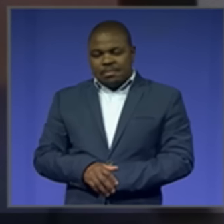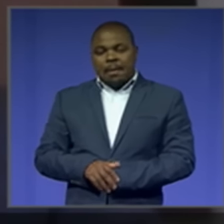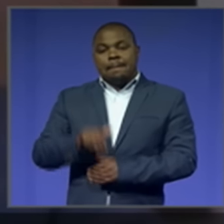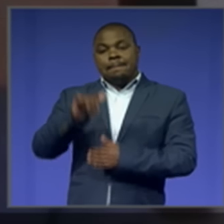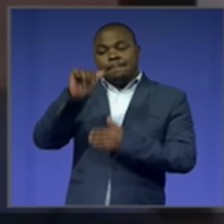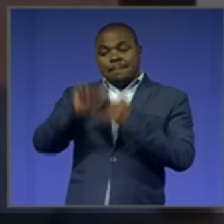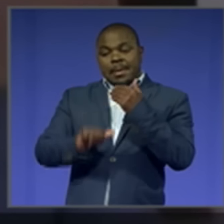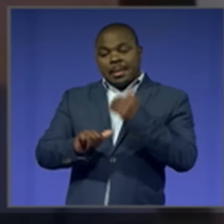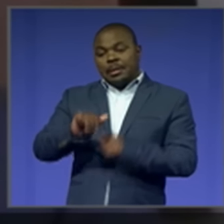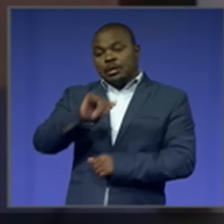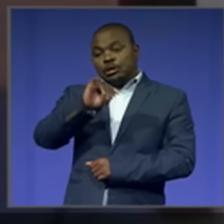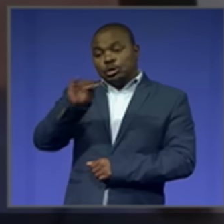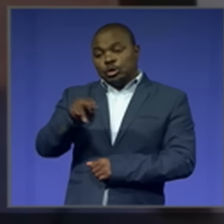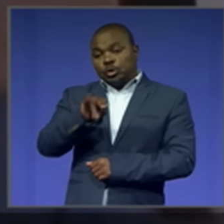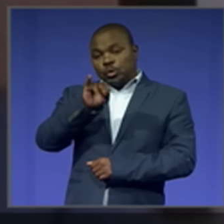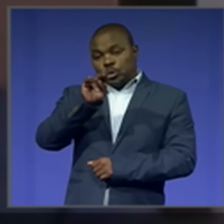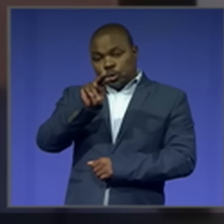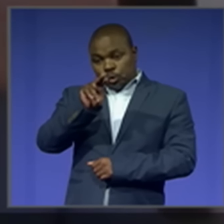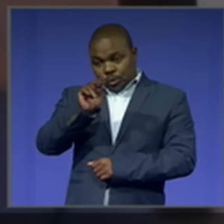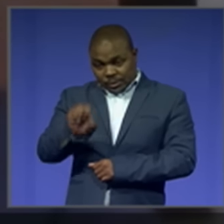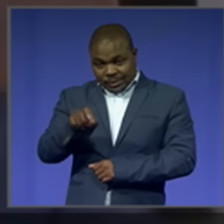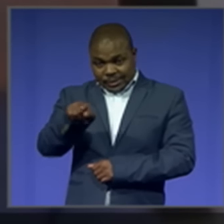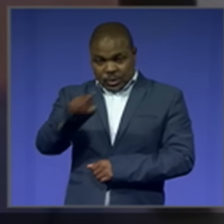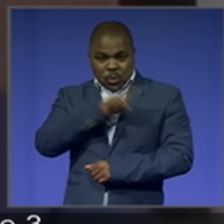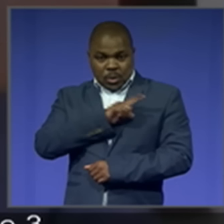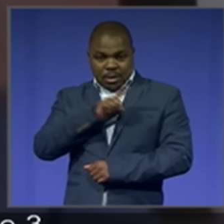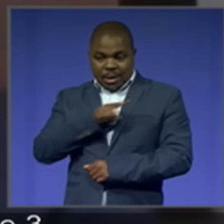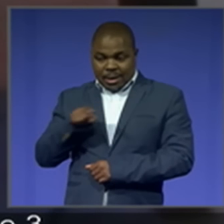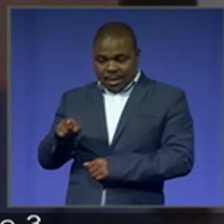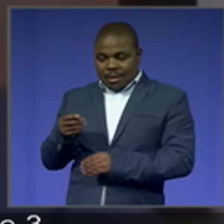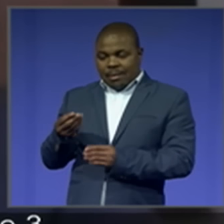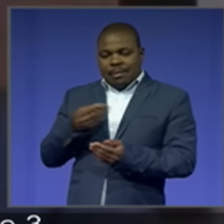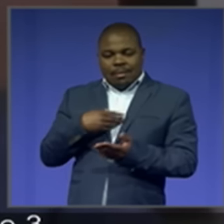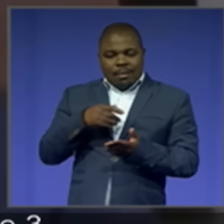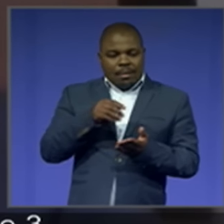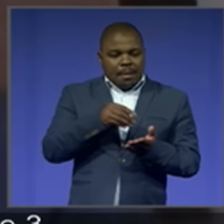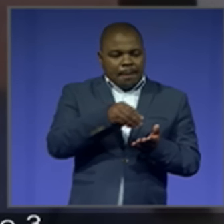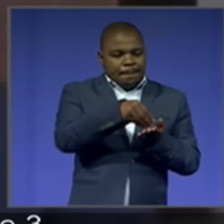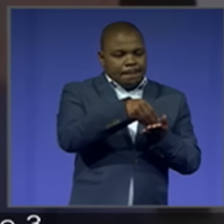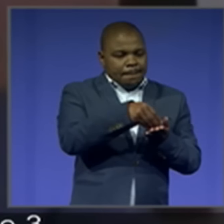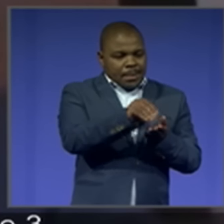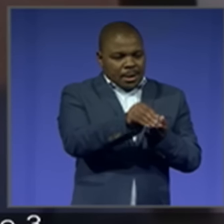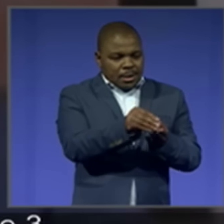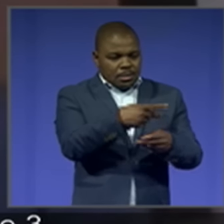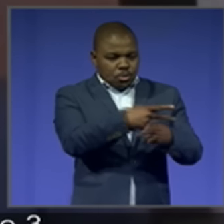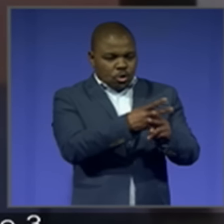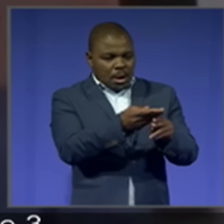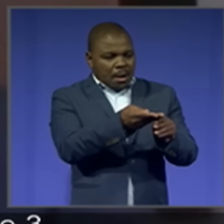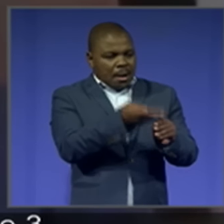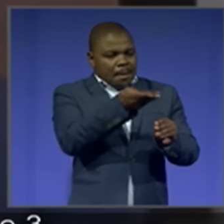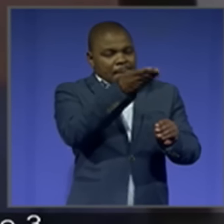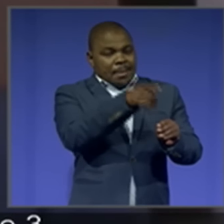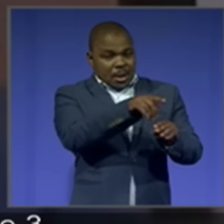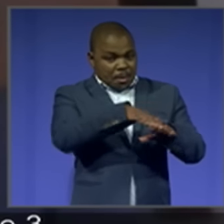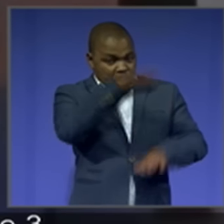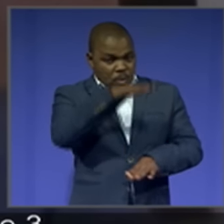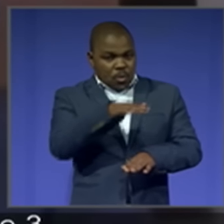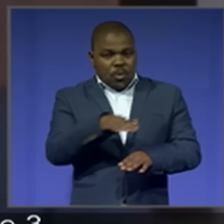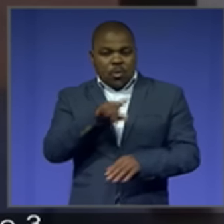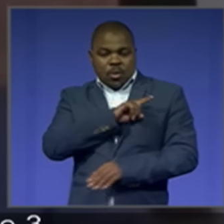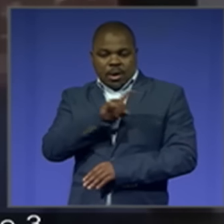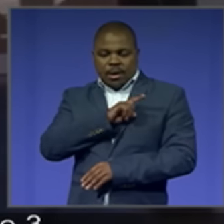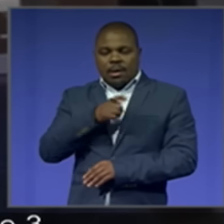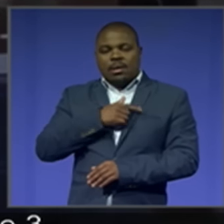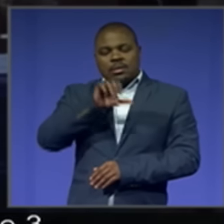o hlakile hore hobane inflation ya rona e santsane e le hodimo, kgonahalo e kgolo ya hore the governance a tsheditswe ke the